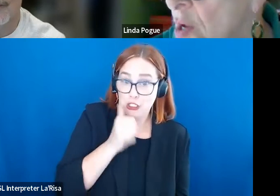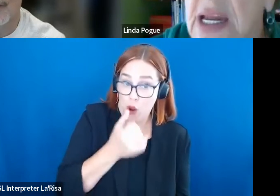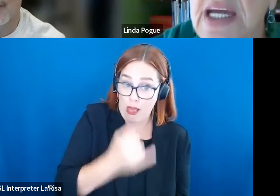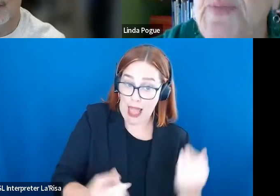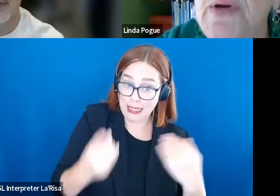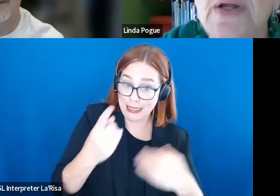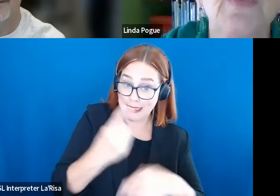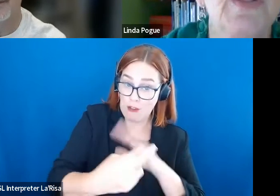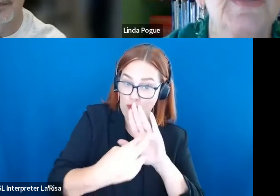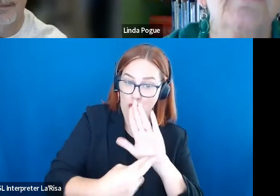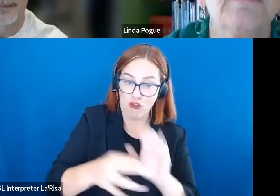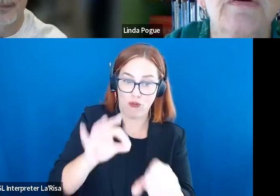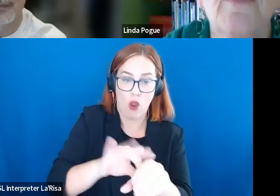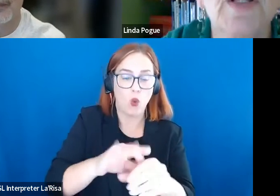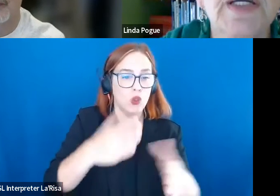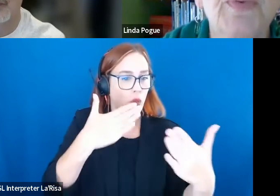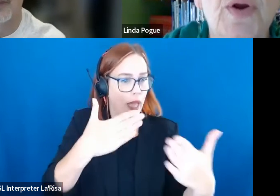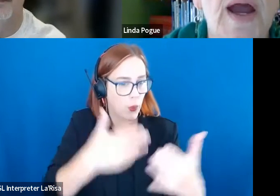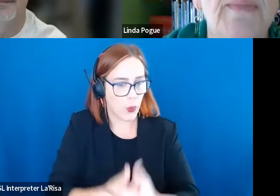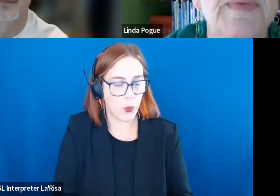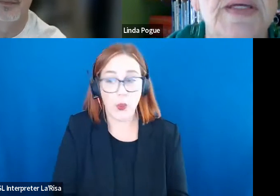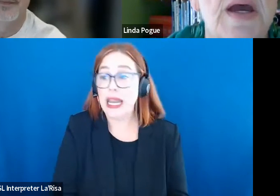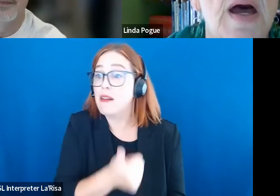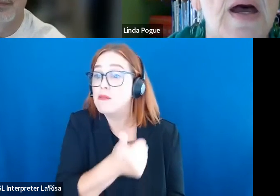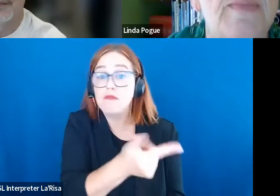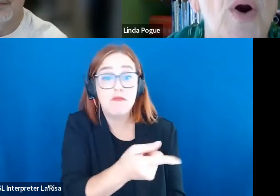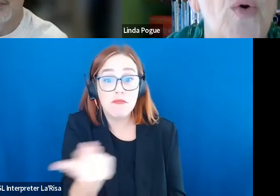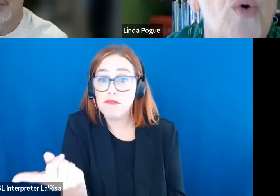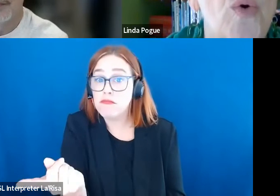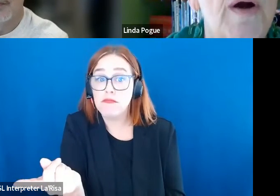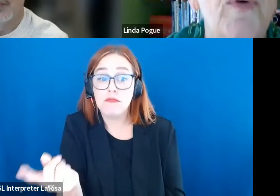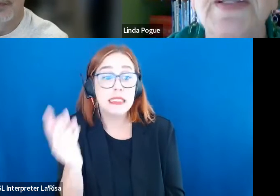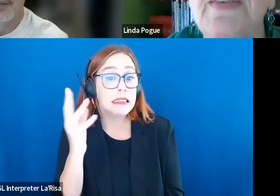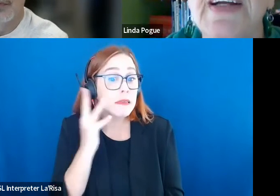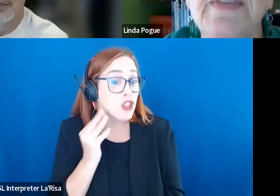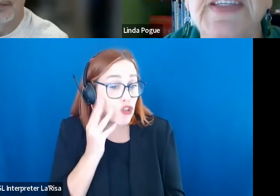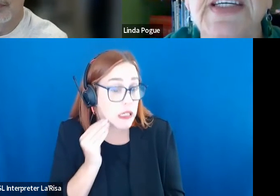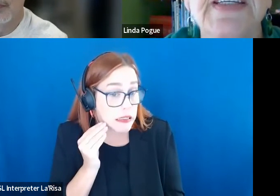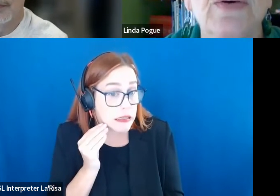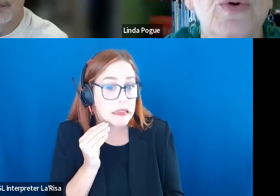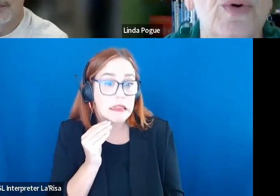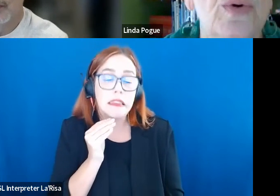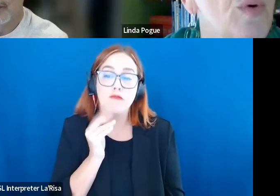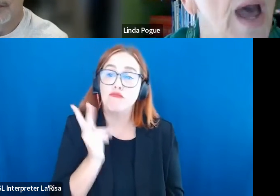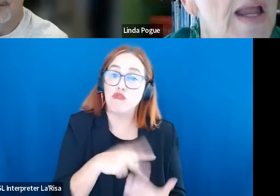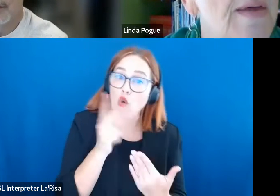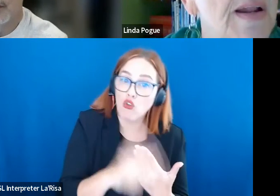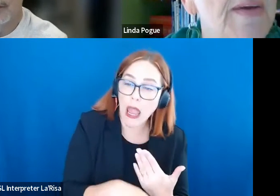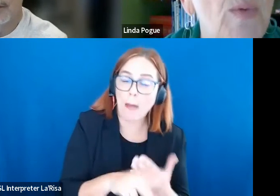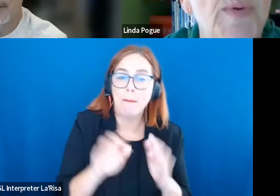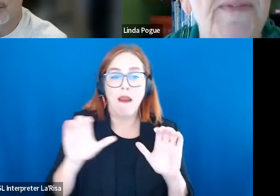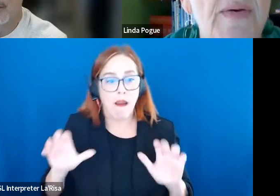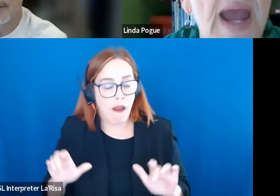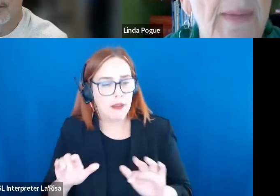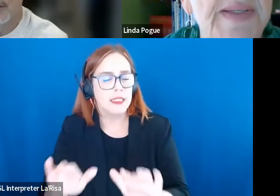So yes, any experience with the volunteer programs or volunteer activities or anything